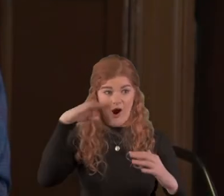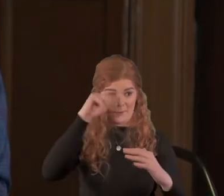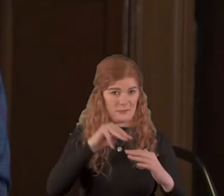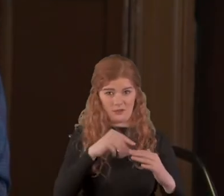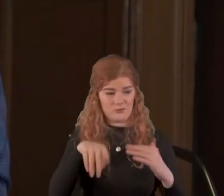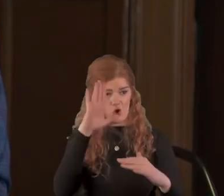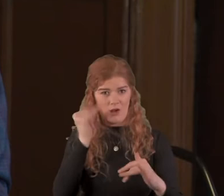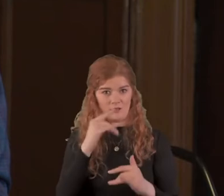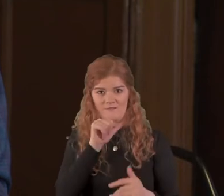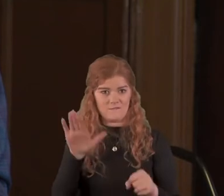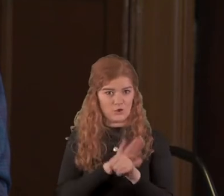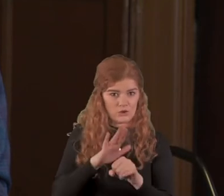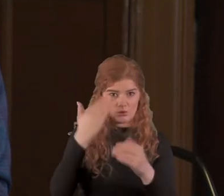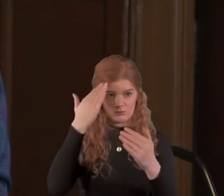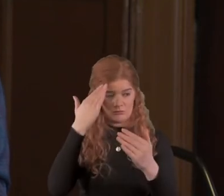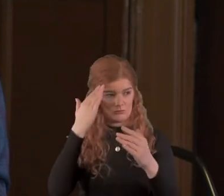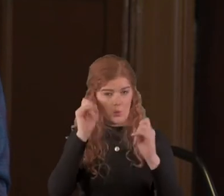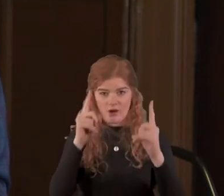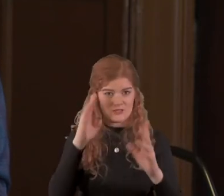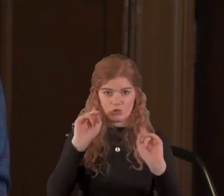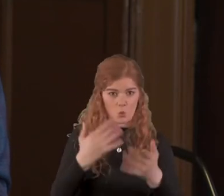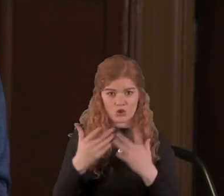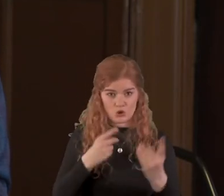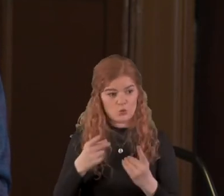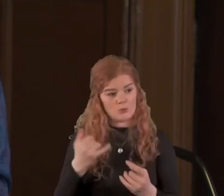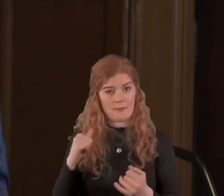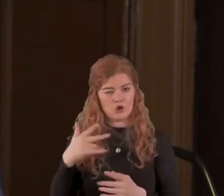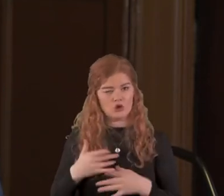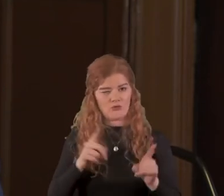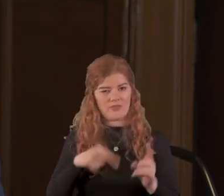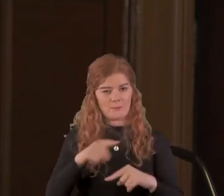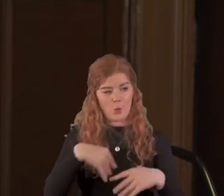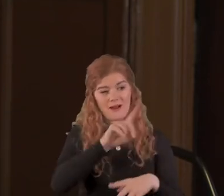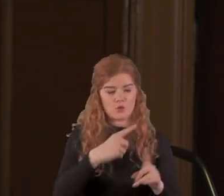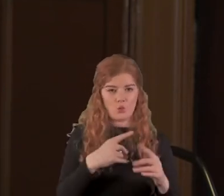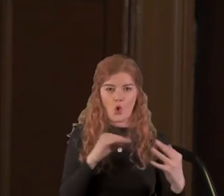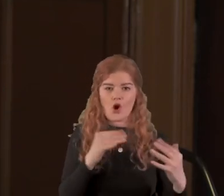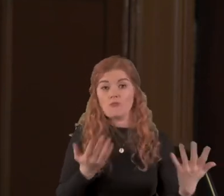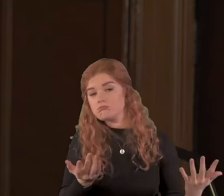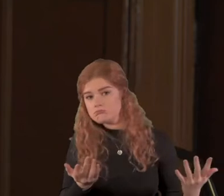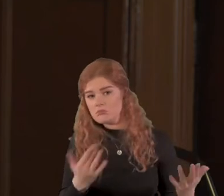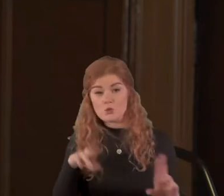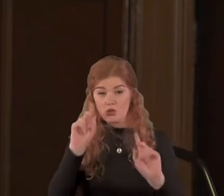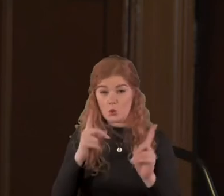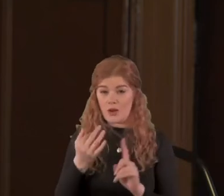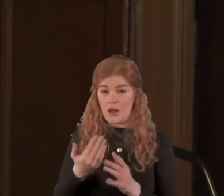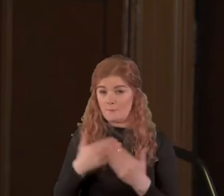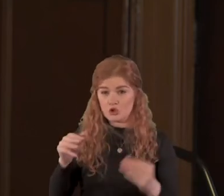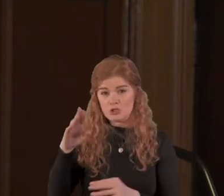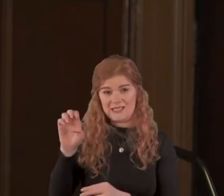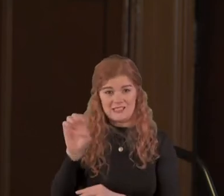uncertain Irish delegation. So, all right, let's threaten them with going back to war. I don't know how much the British knew about the